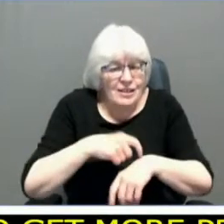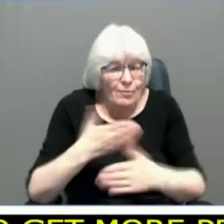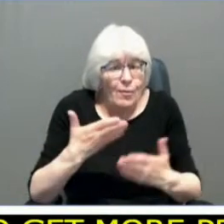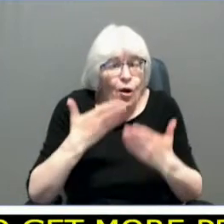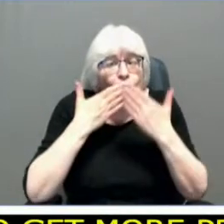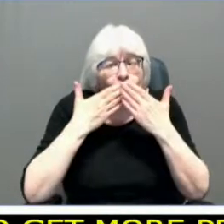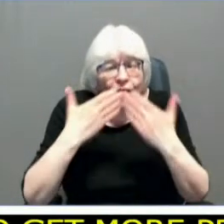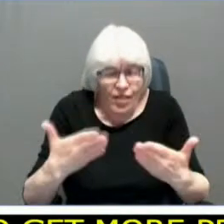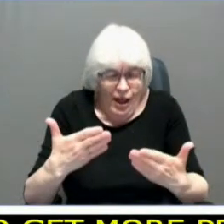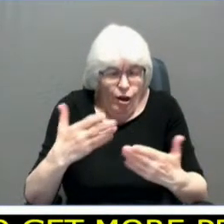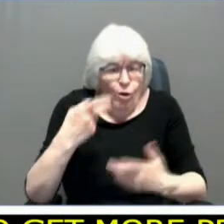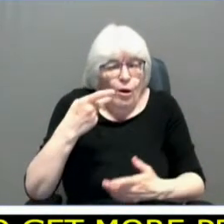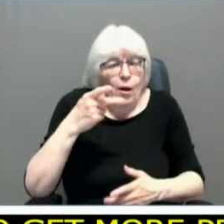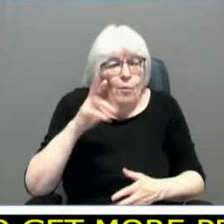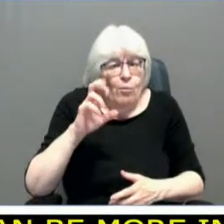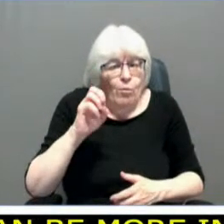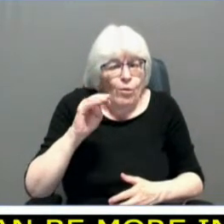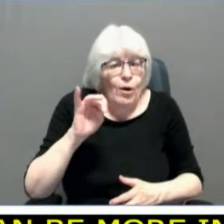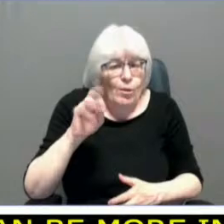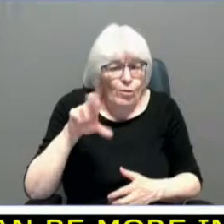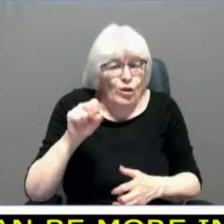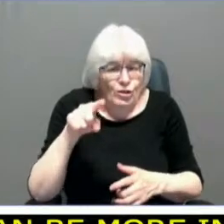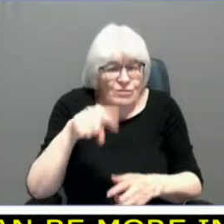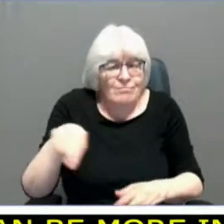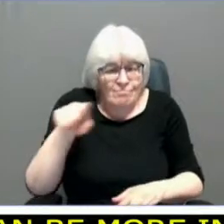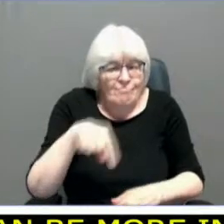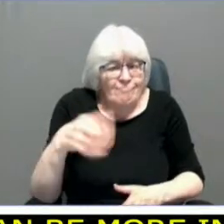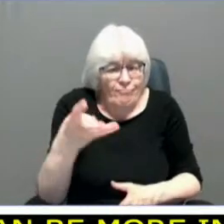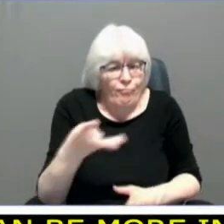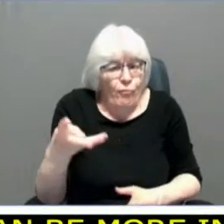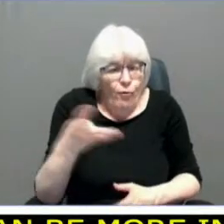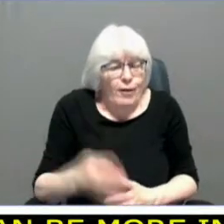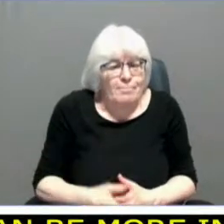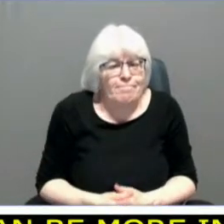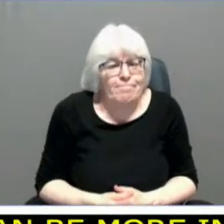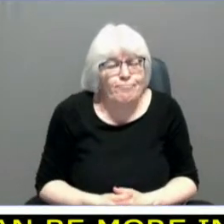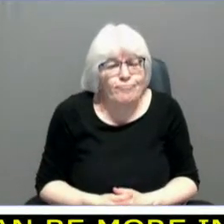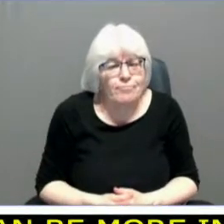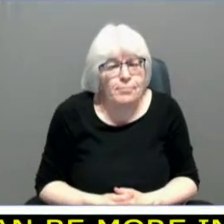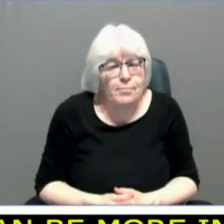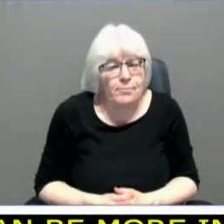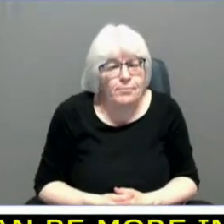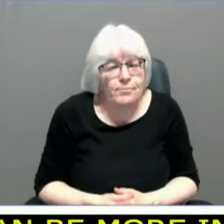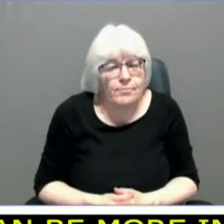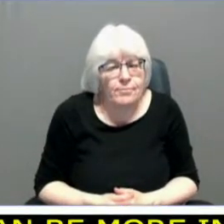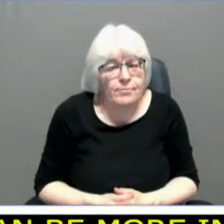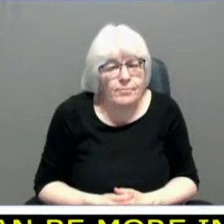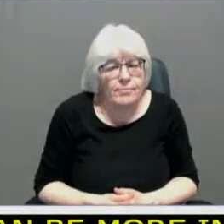County for